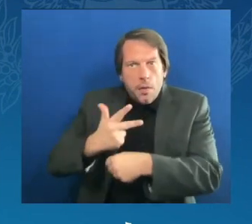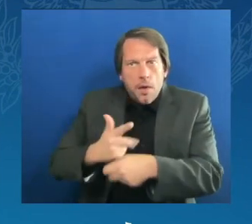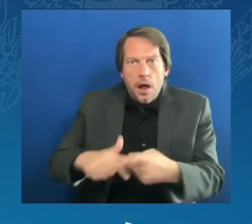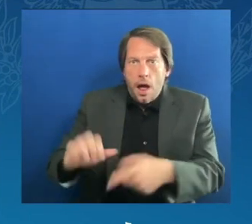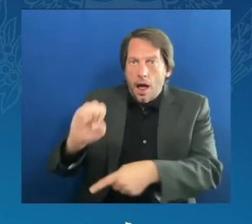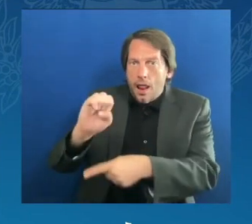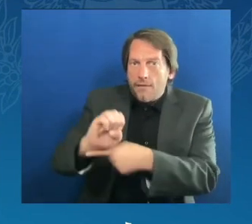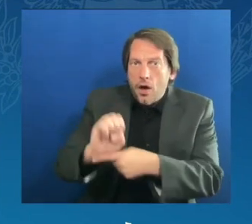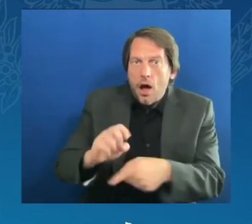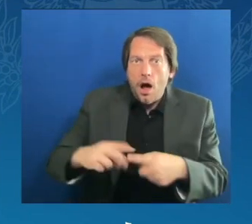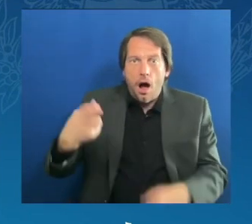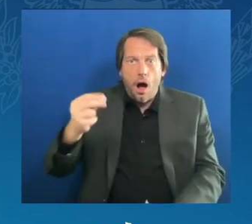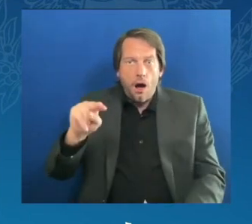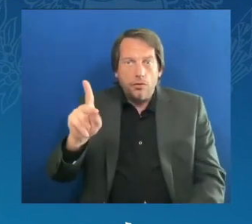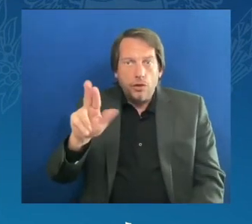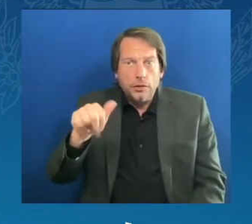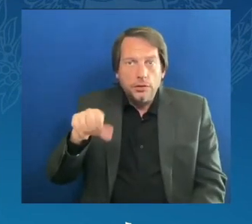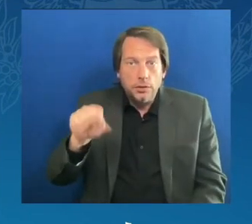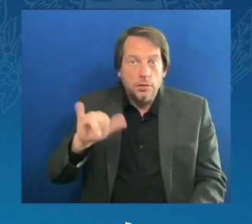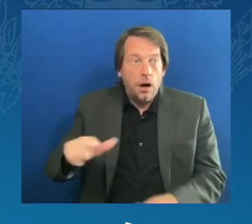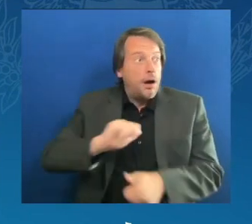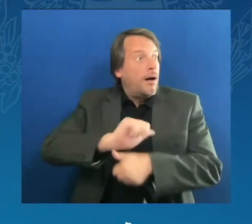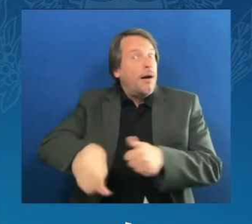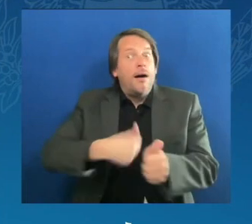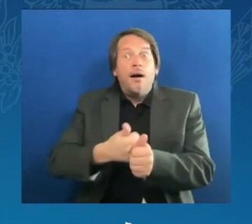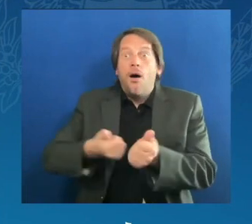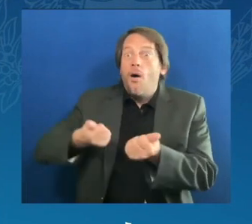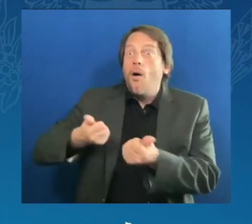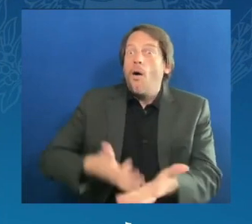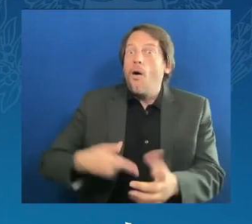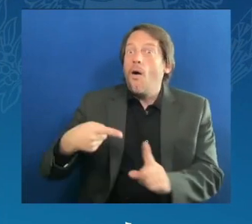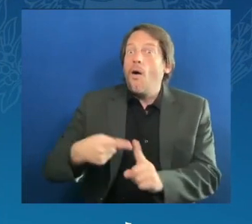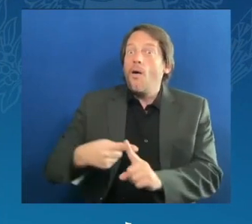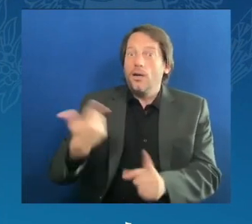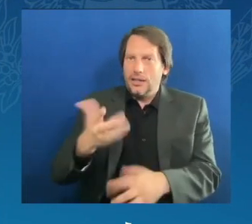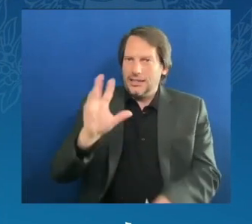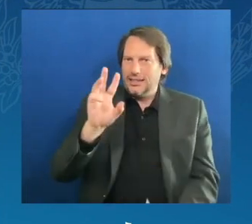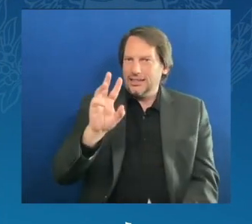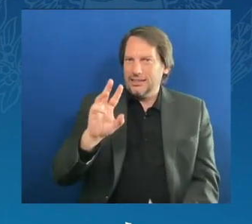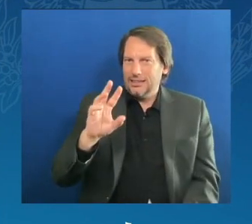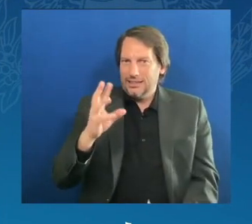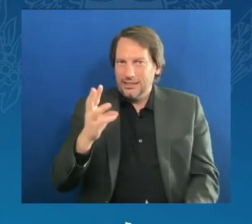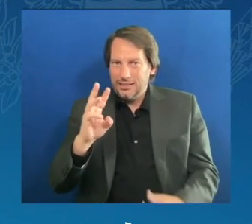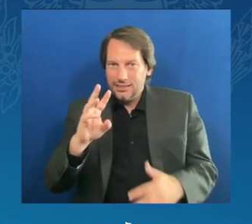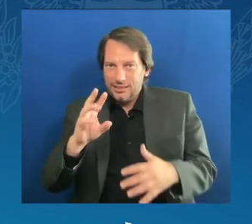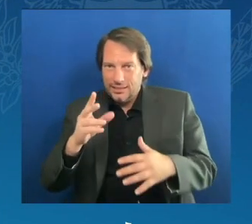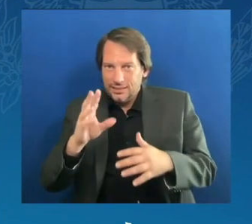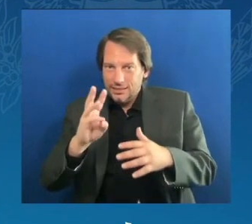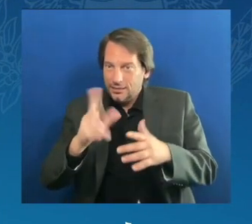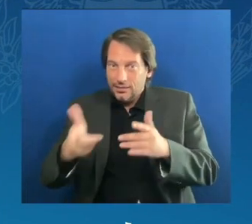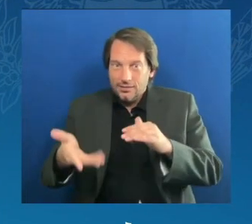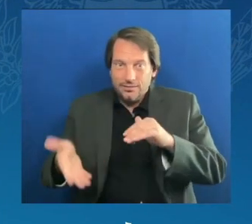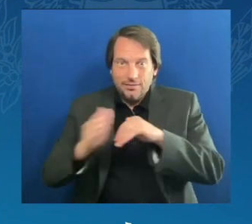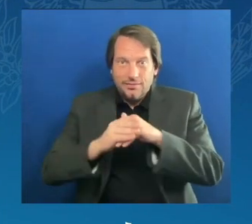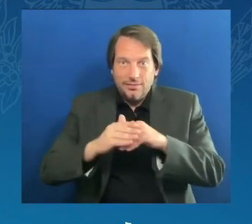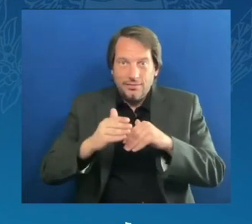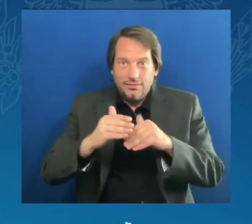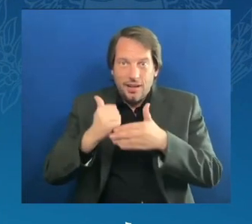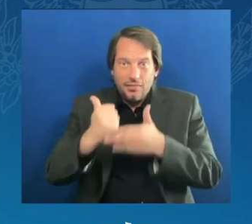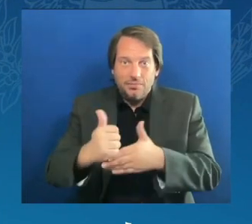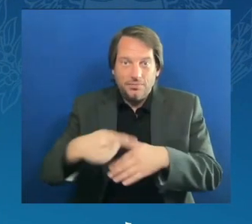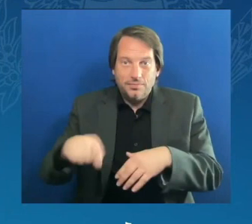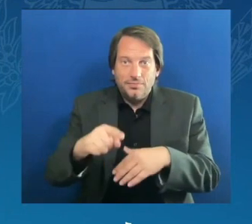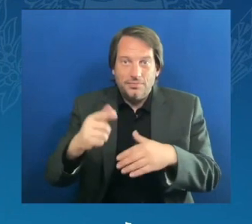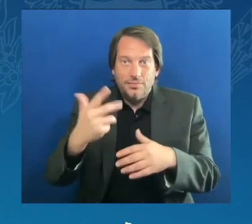income, has reached nearly 3 million youth through primary and secondary education. We have trained more